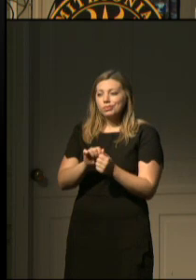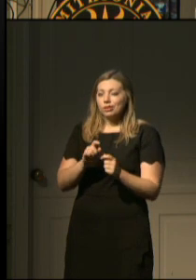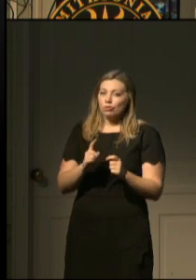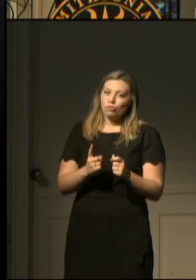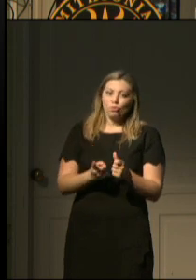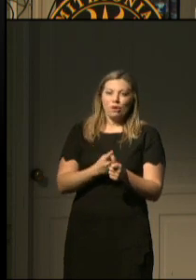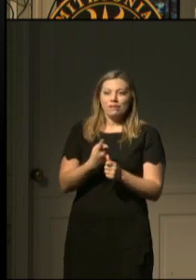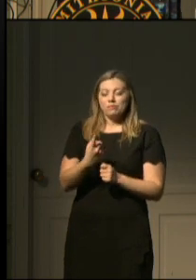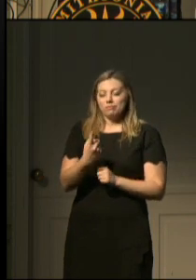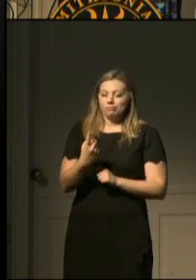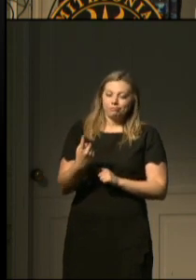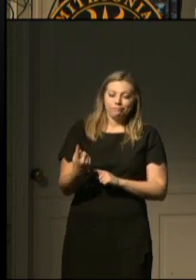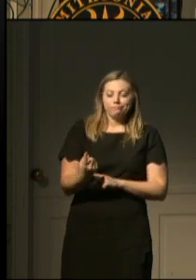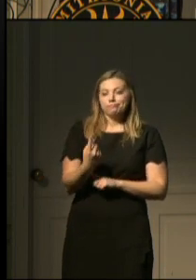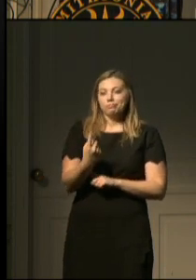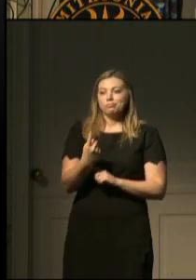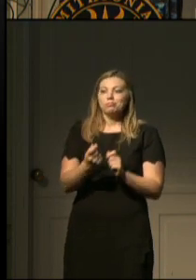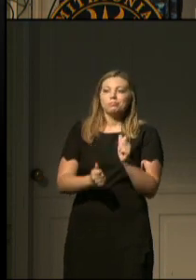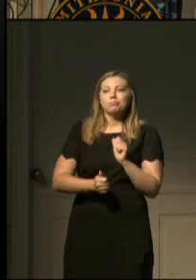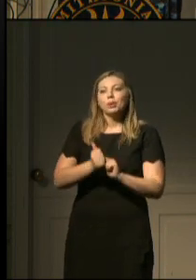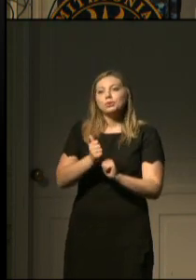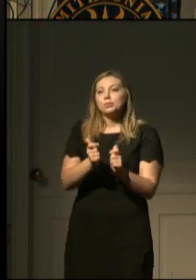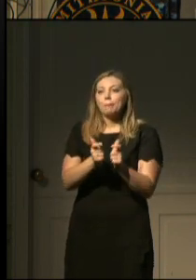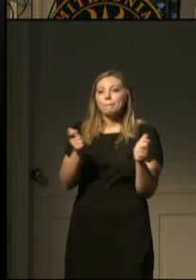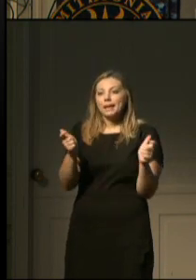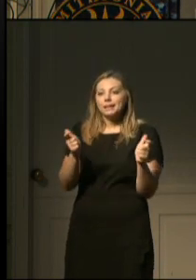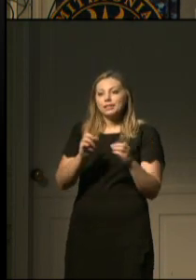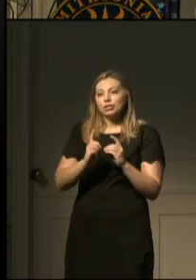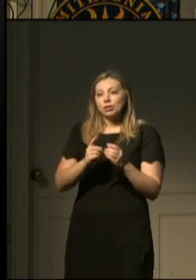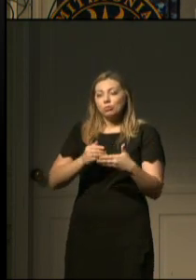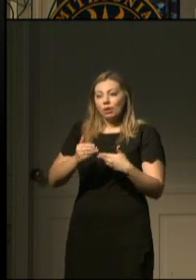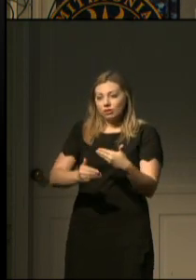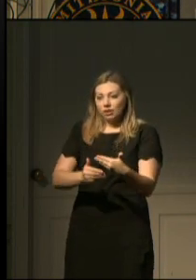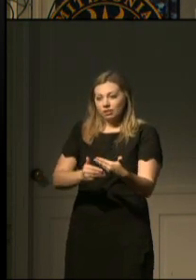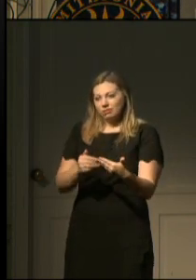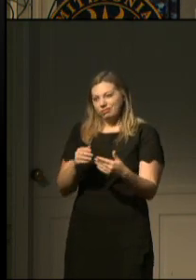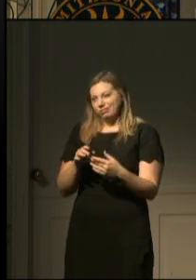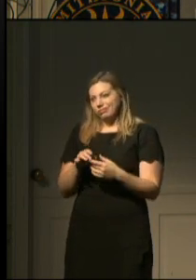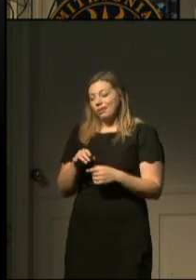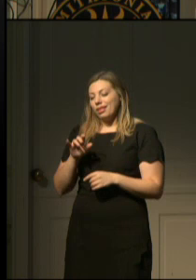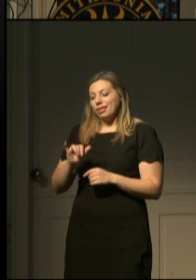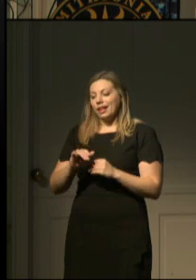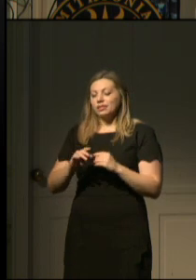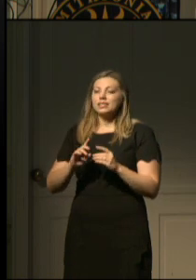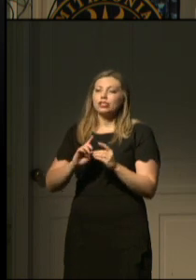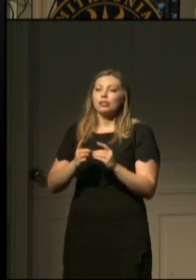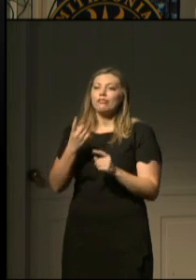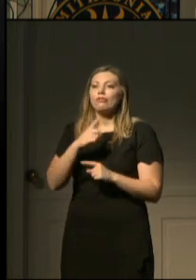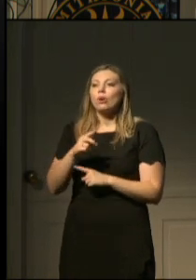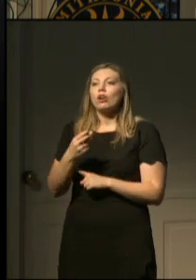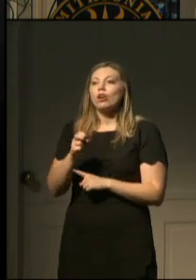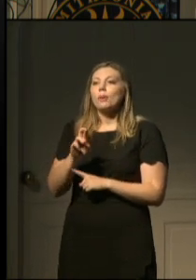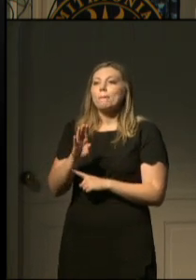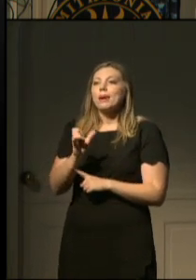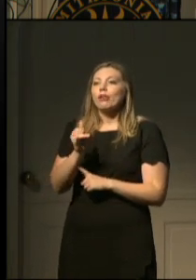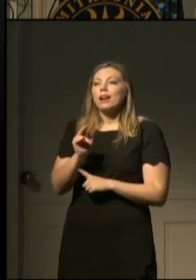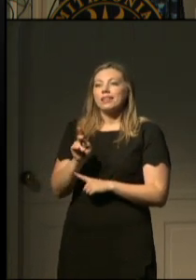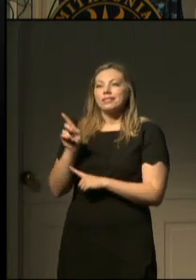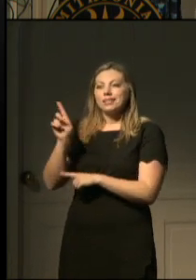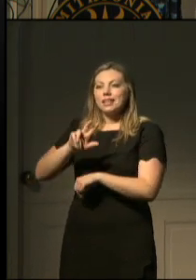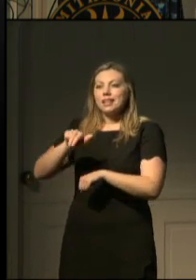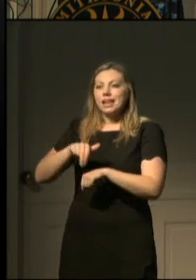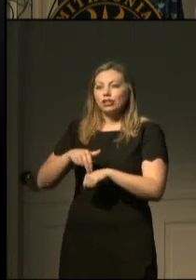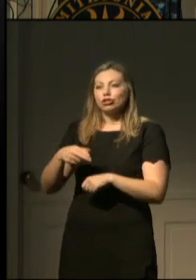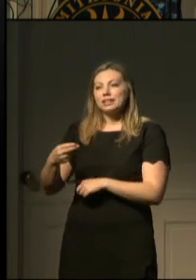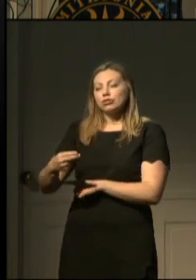ambitious digitization projects, certainly in terms of numbers, and that is the digitization of the herbarium at the Natural History Museum. So far,